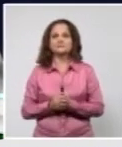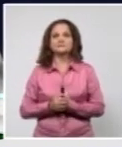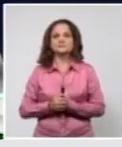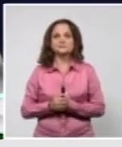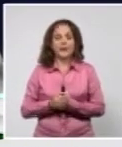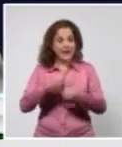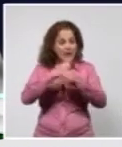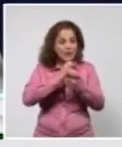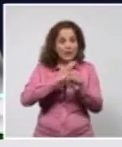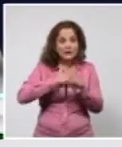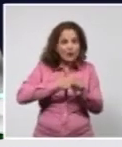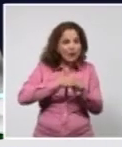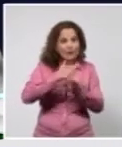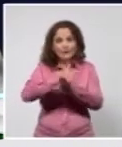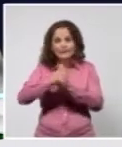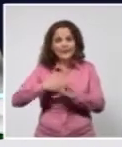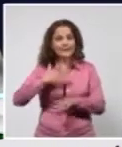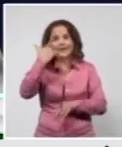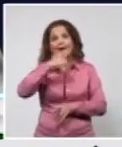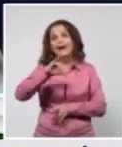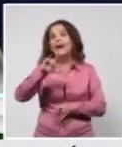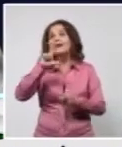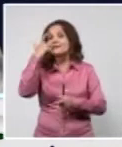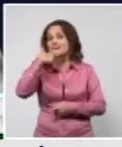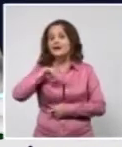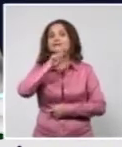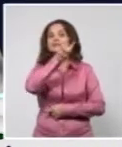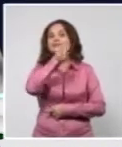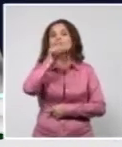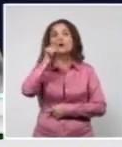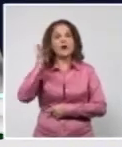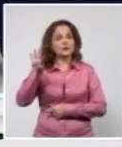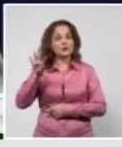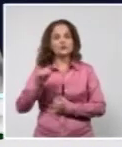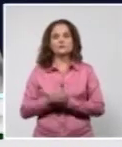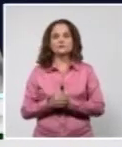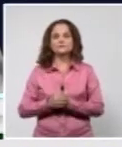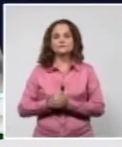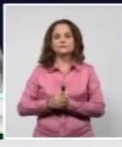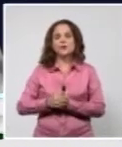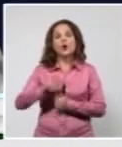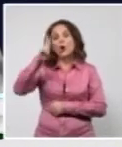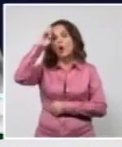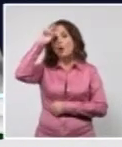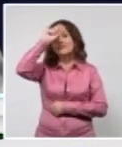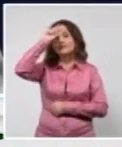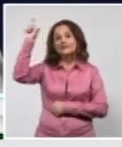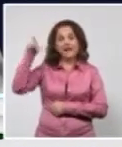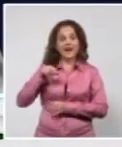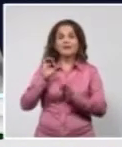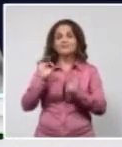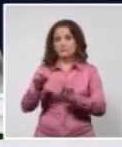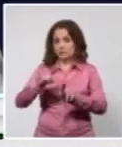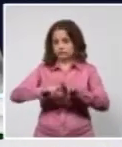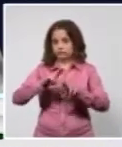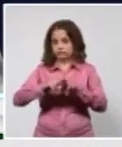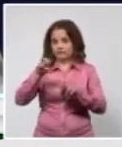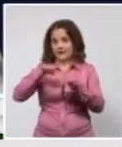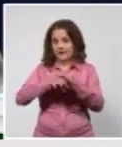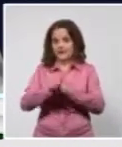307 in the National Civil Defense Labs, 300 in Fructuoso Rodriguez Hospital,